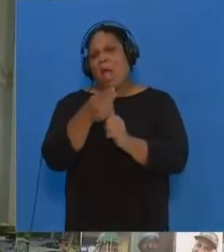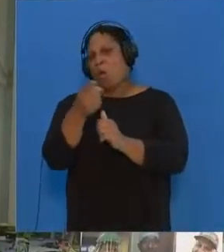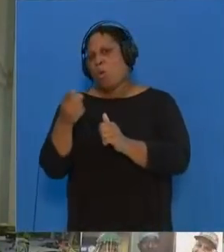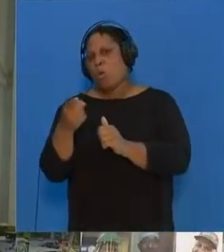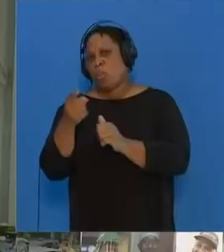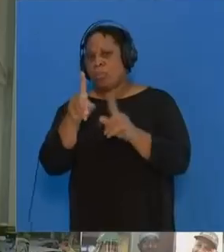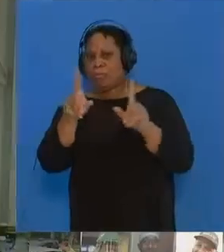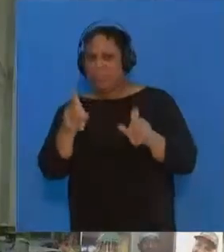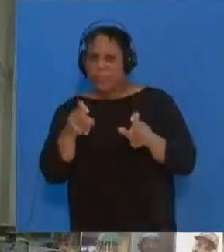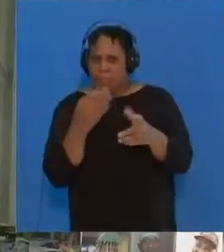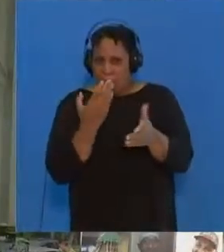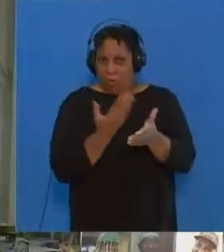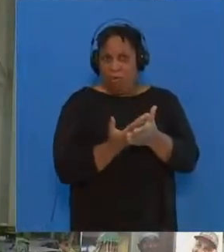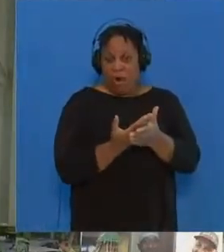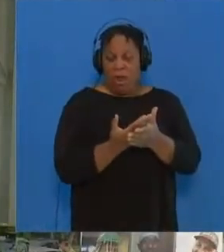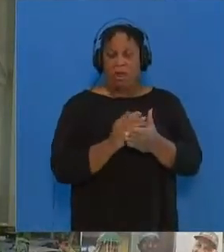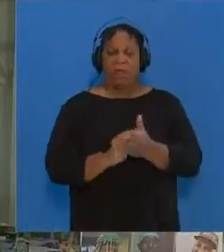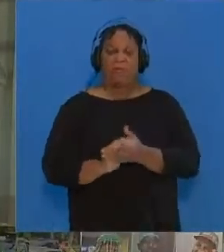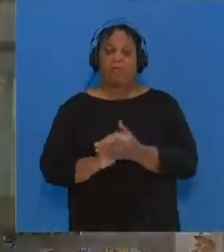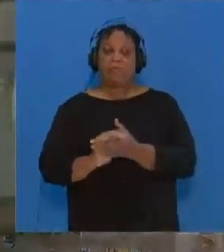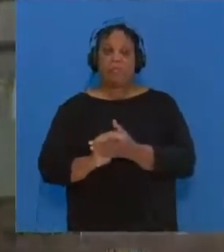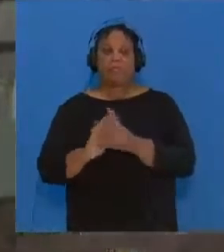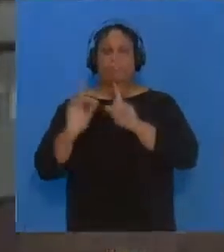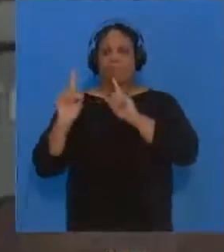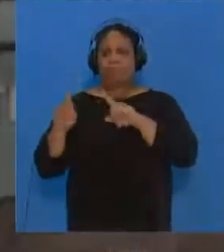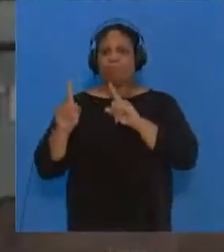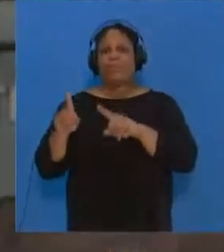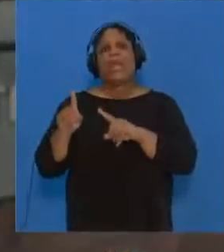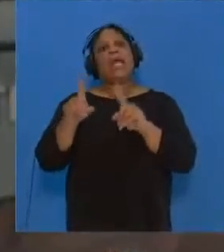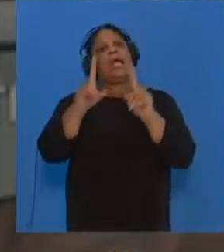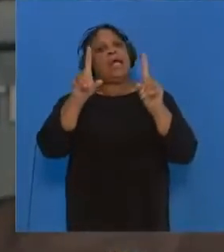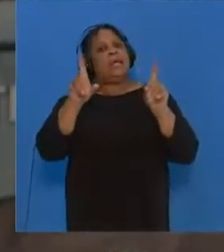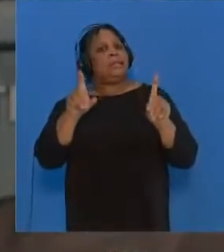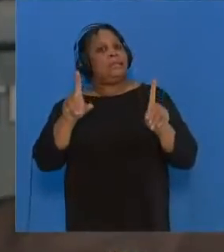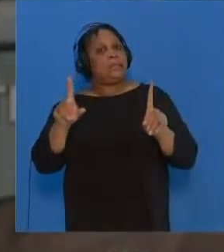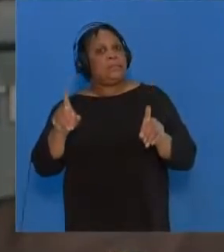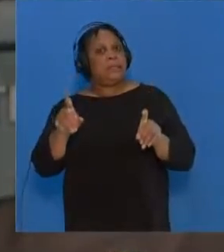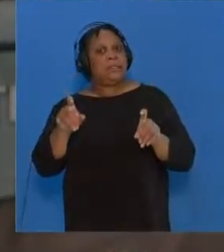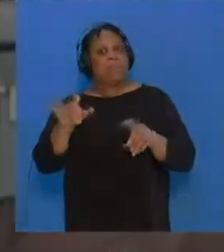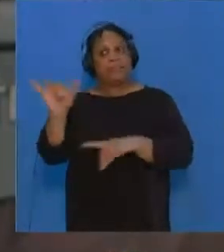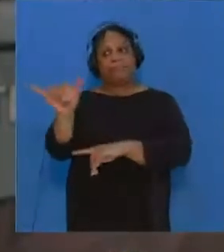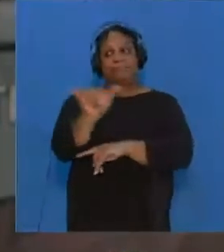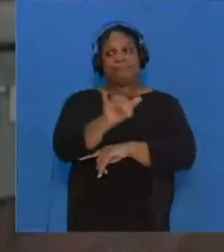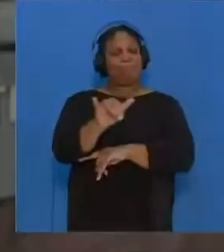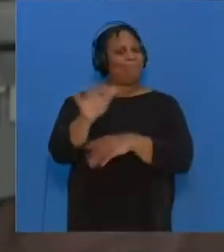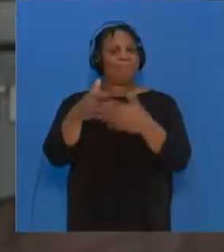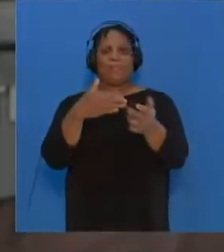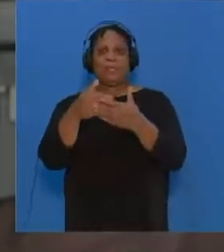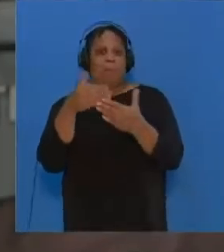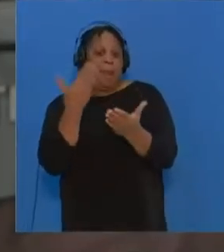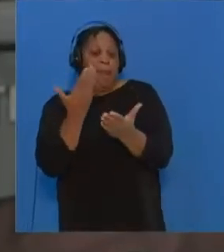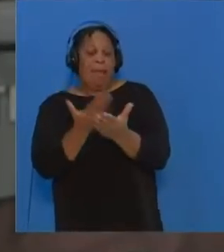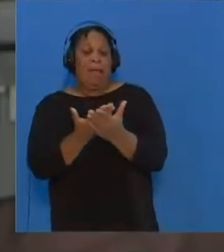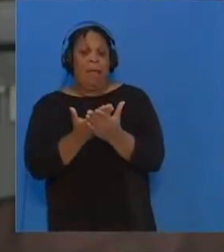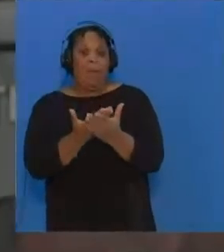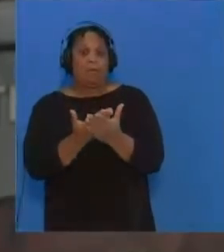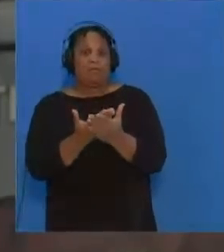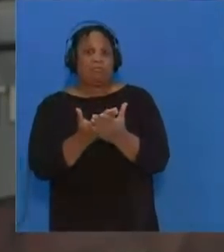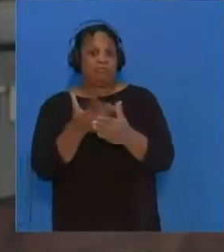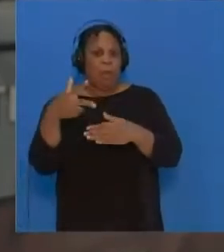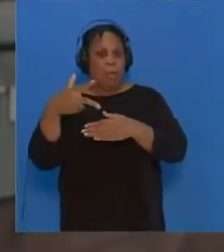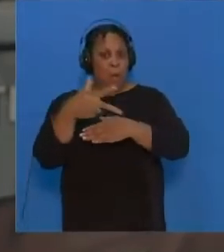upon arrival? The the testing regime applies regardless of how you enter Bermuda, either via